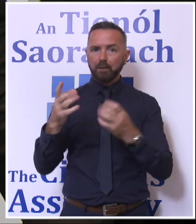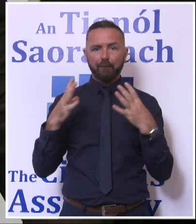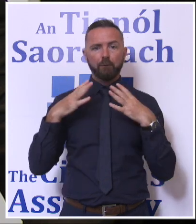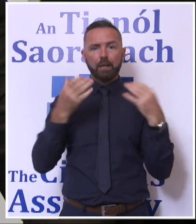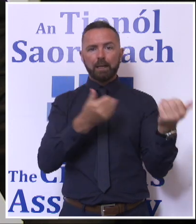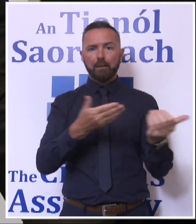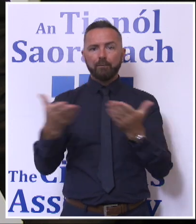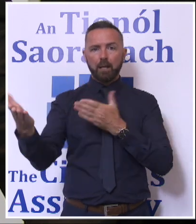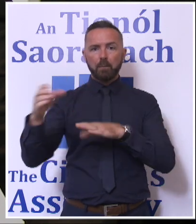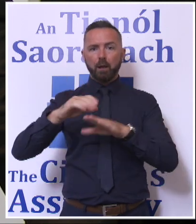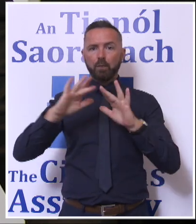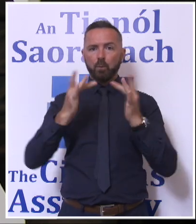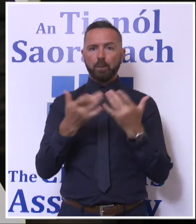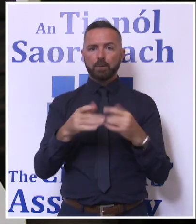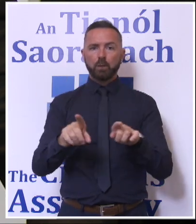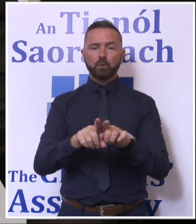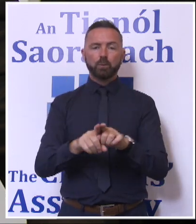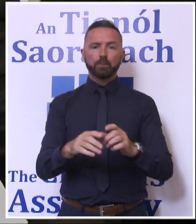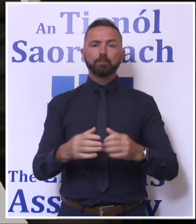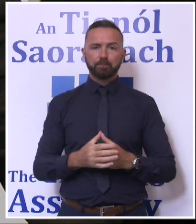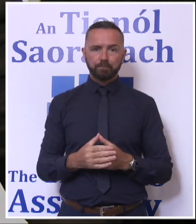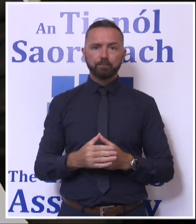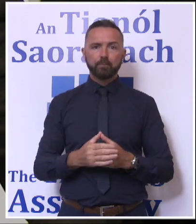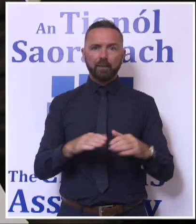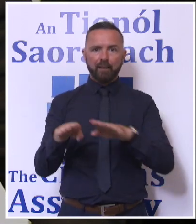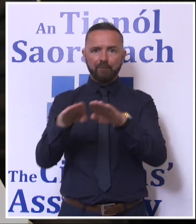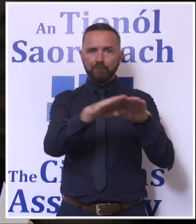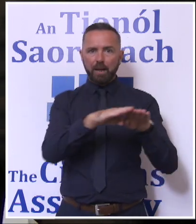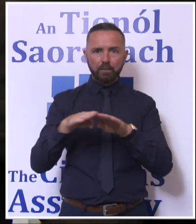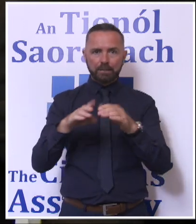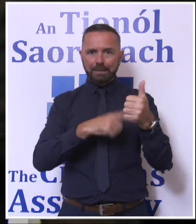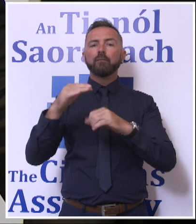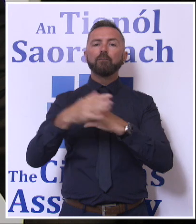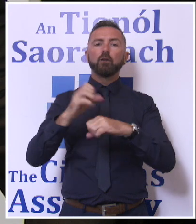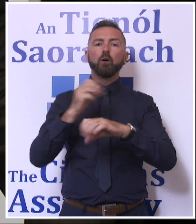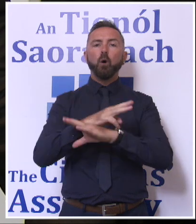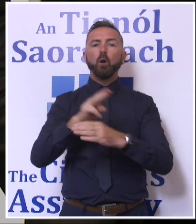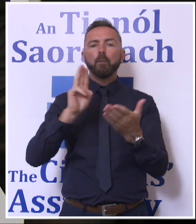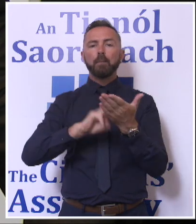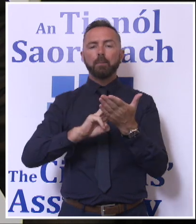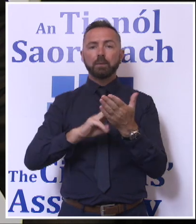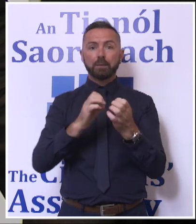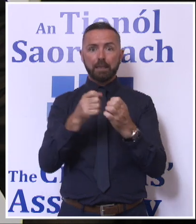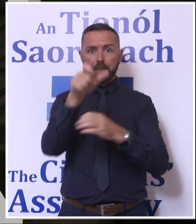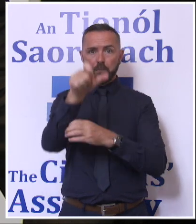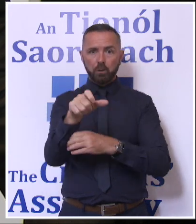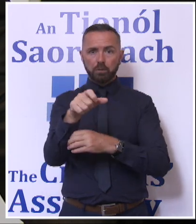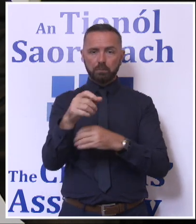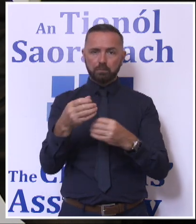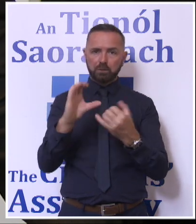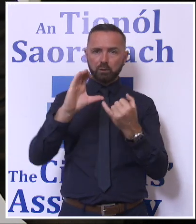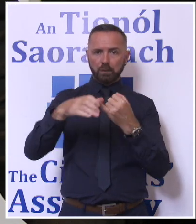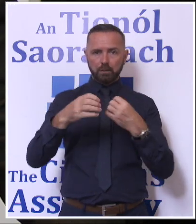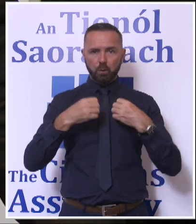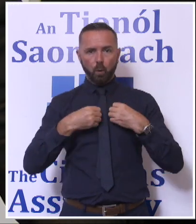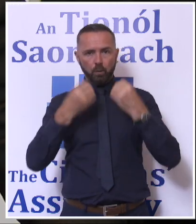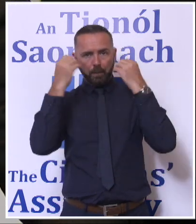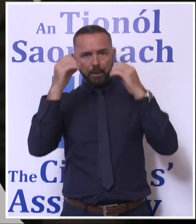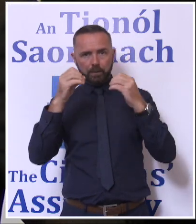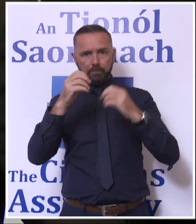the weekend to discuss, to debate, and once again dream about the future of our great